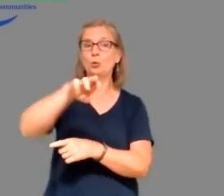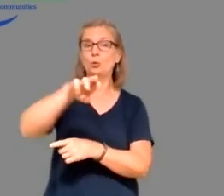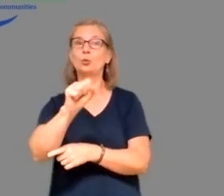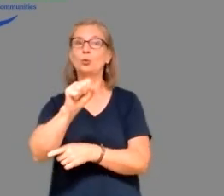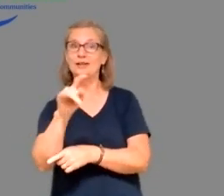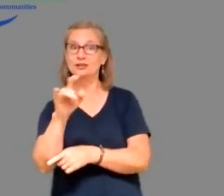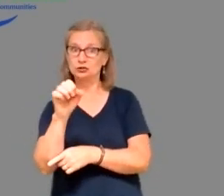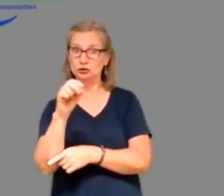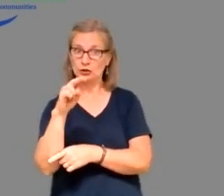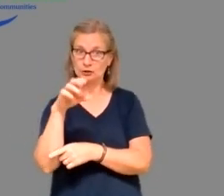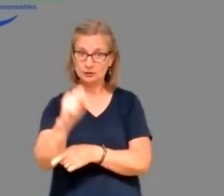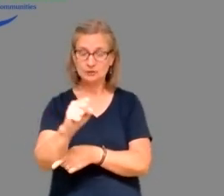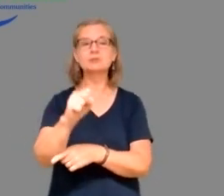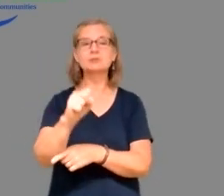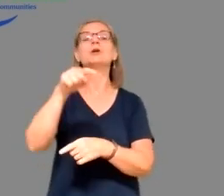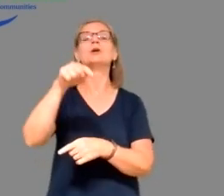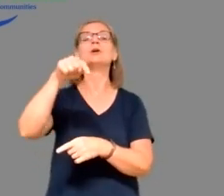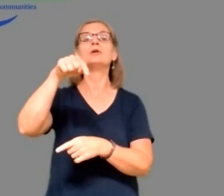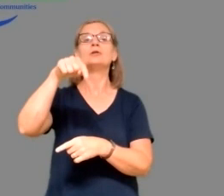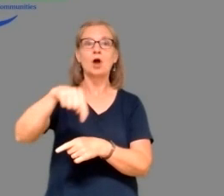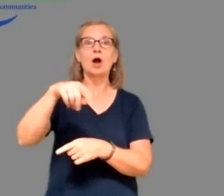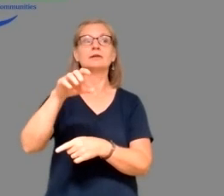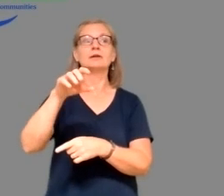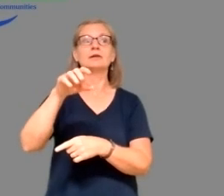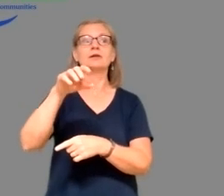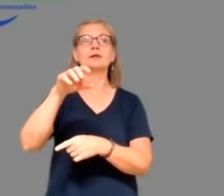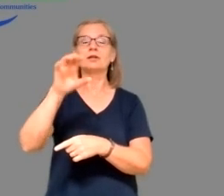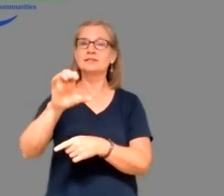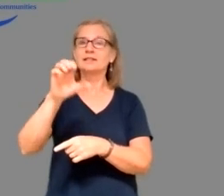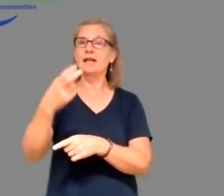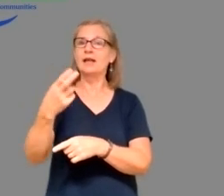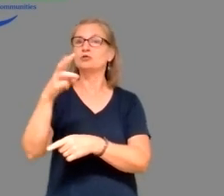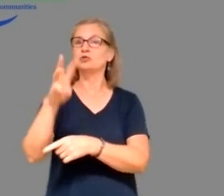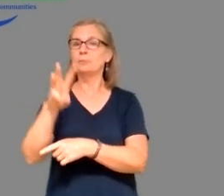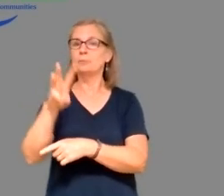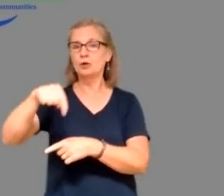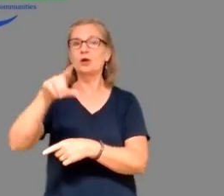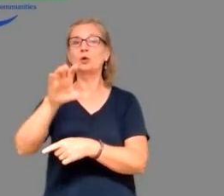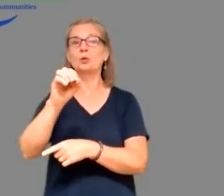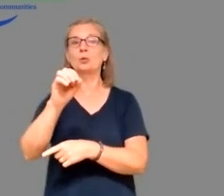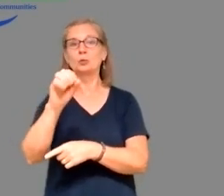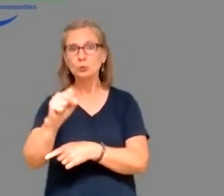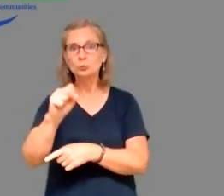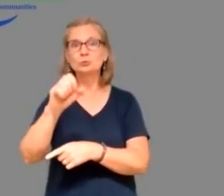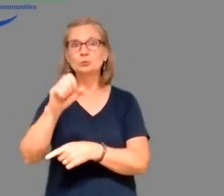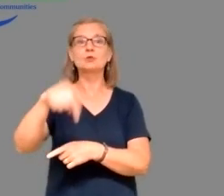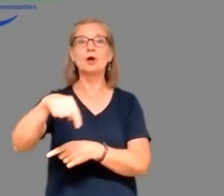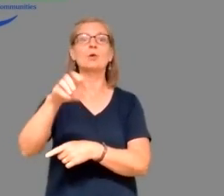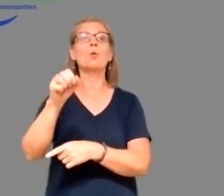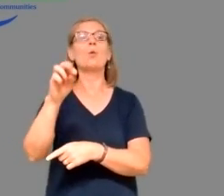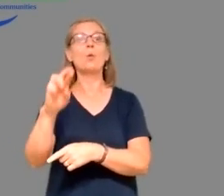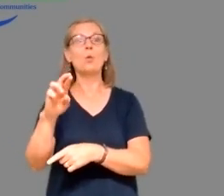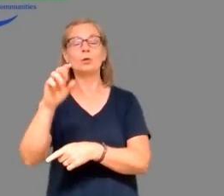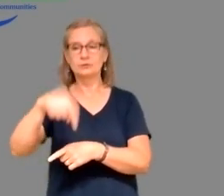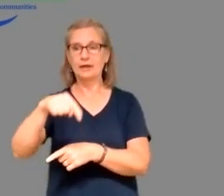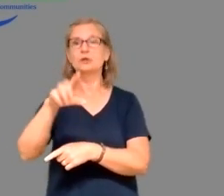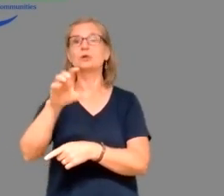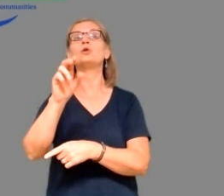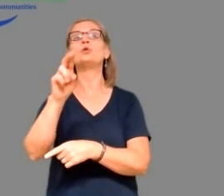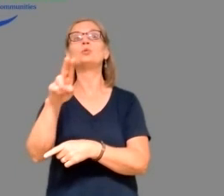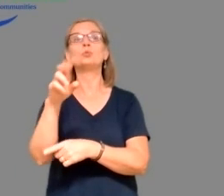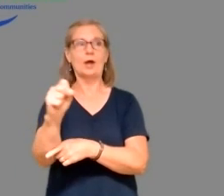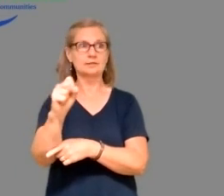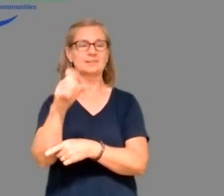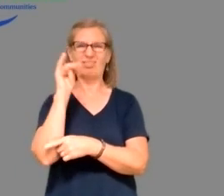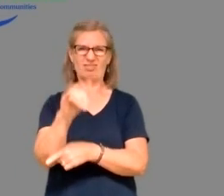COVID19.questions@chw.coos.or.us email. We can go through those. As always, you are welcome to actively